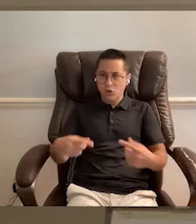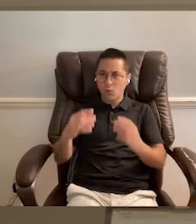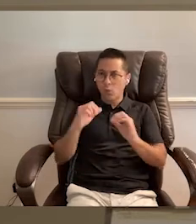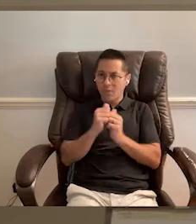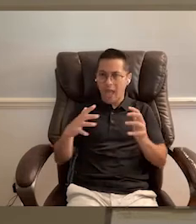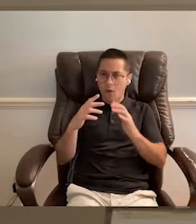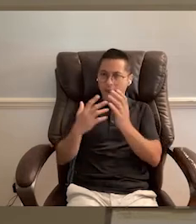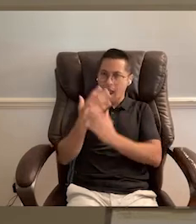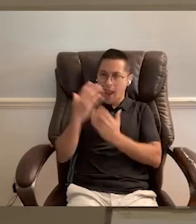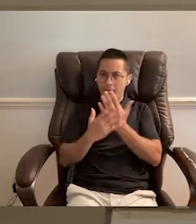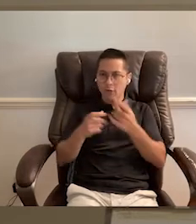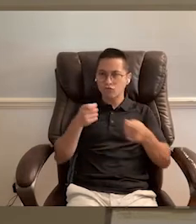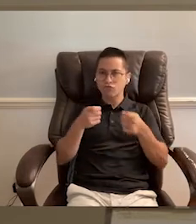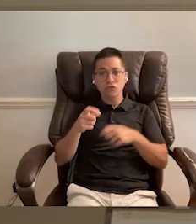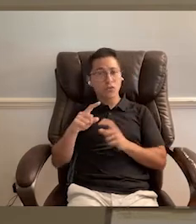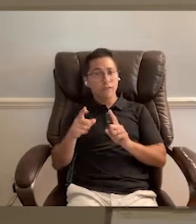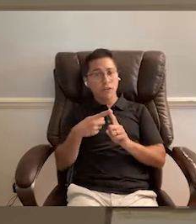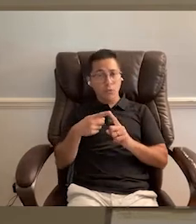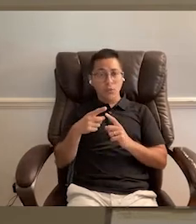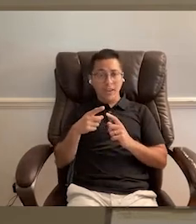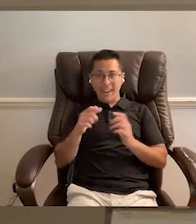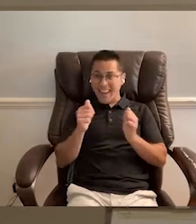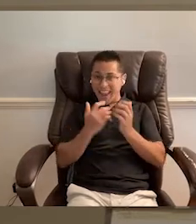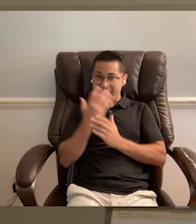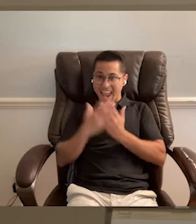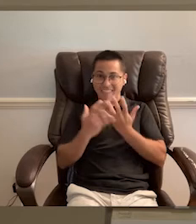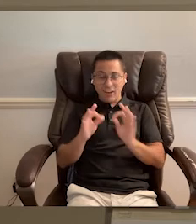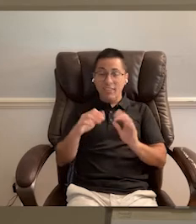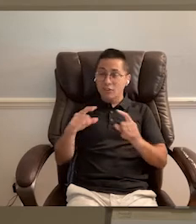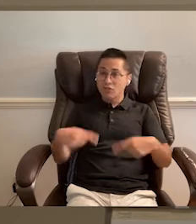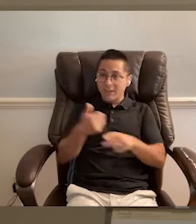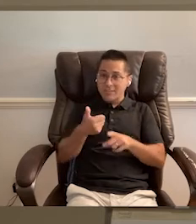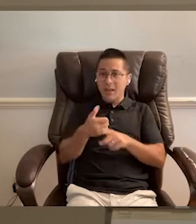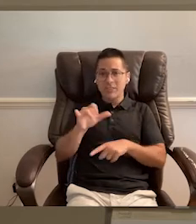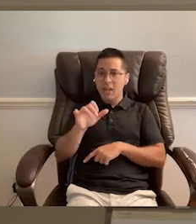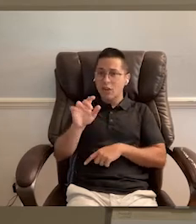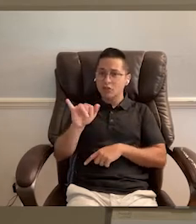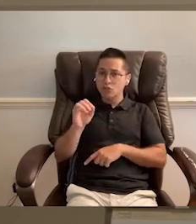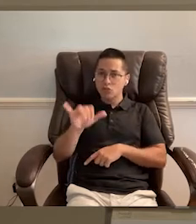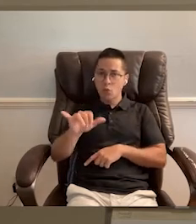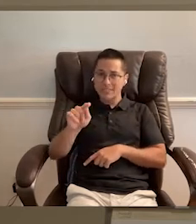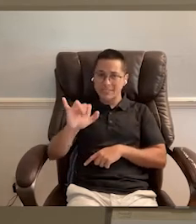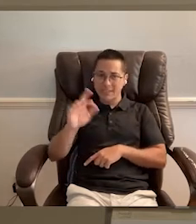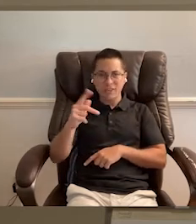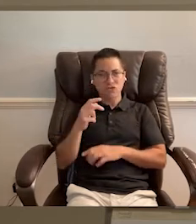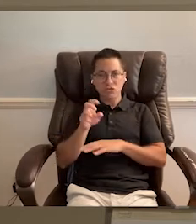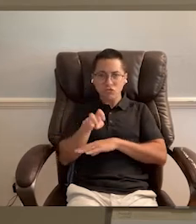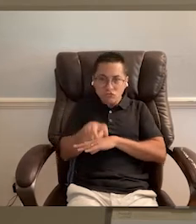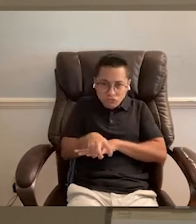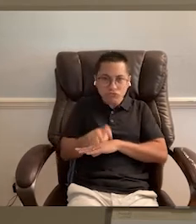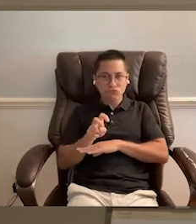the next generation prototype that we did here. People with spinal cord injuries, amputee, holds their powered wheelchair,